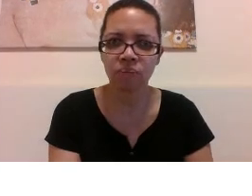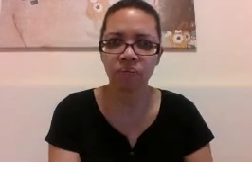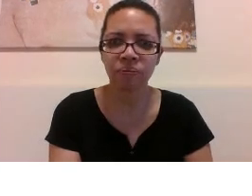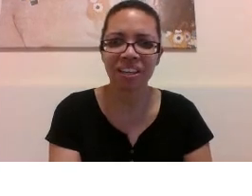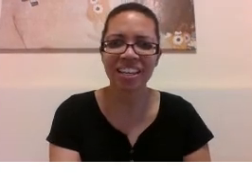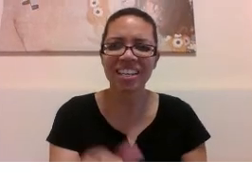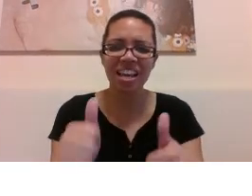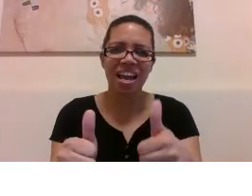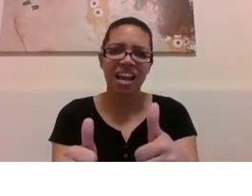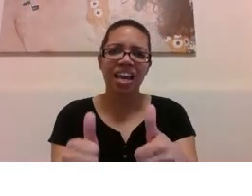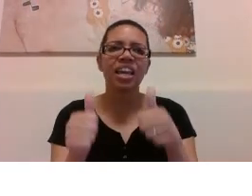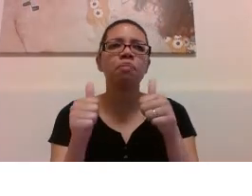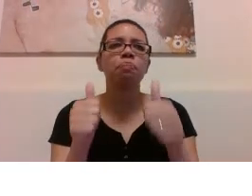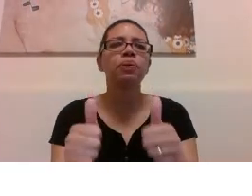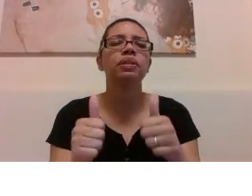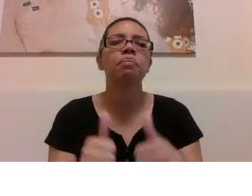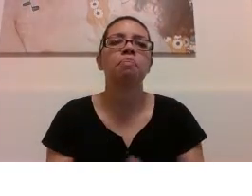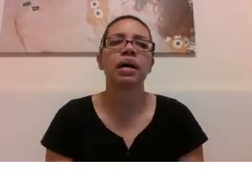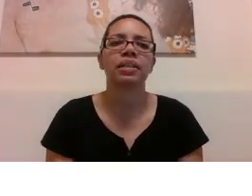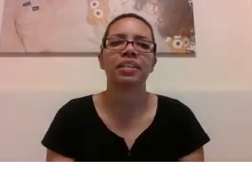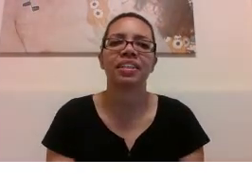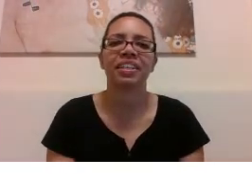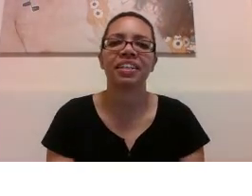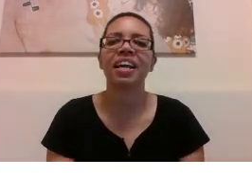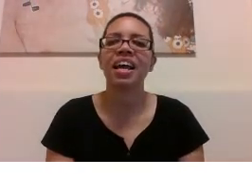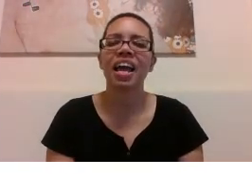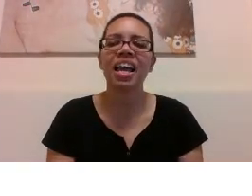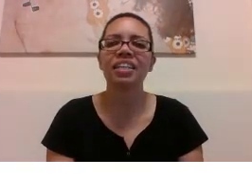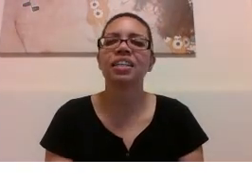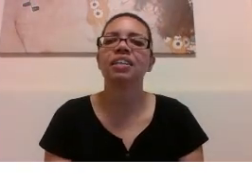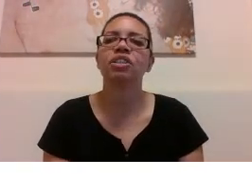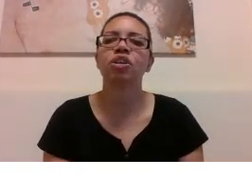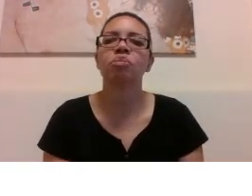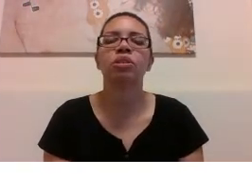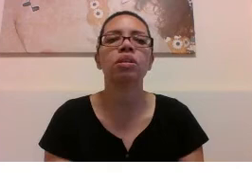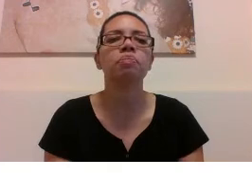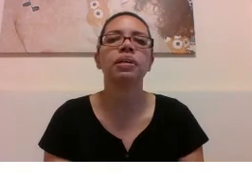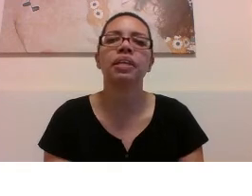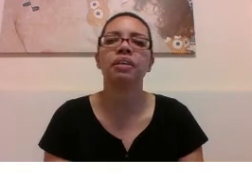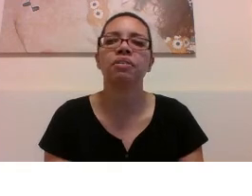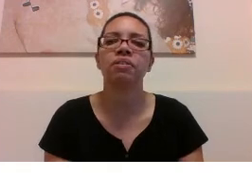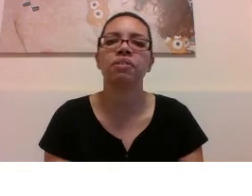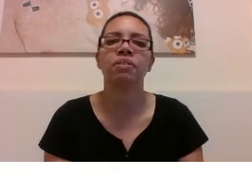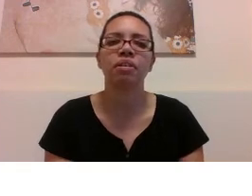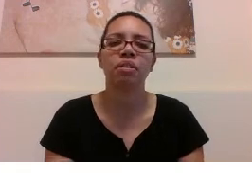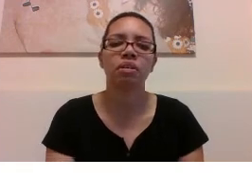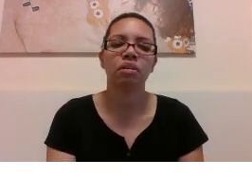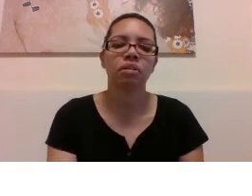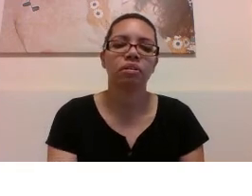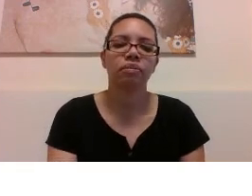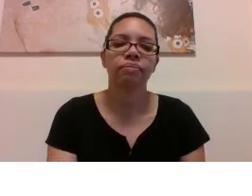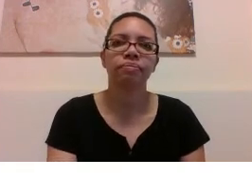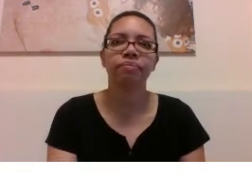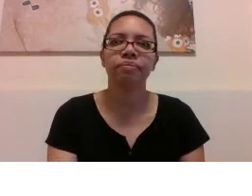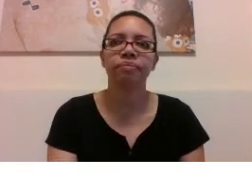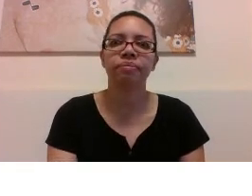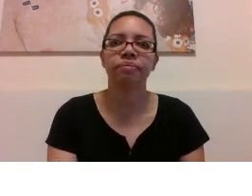zoo. Yeah, he put them back there. Excellent job, superhero.